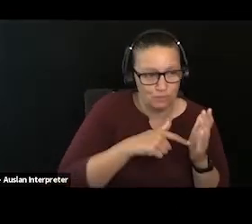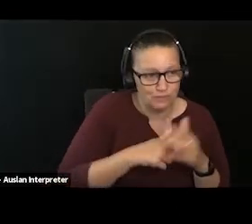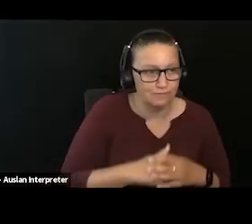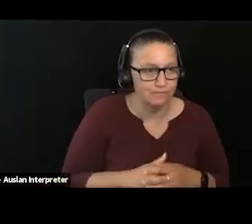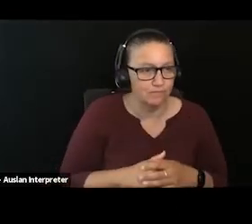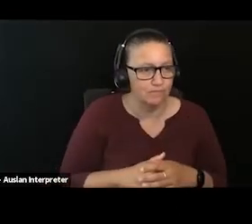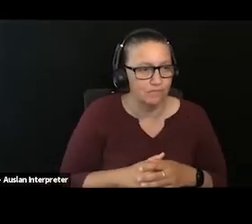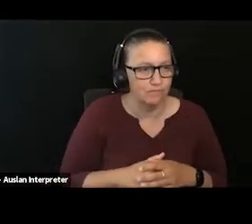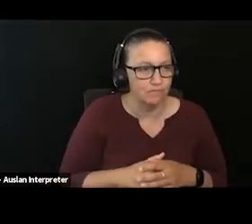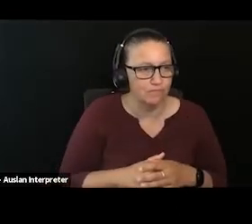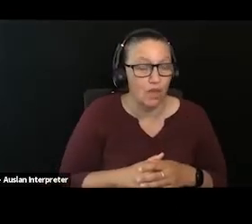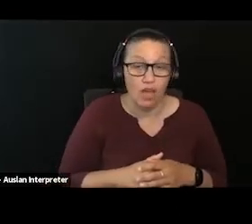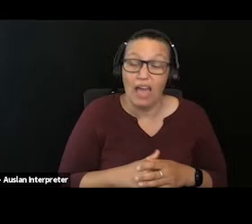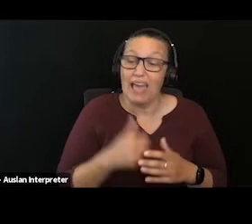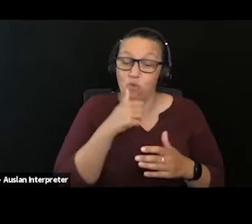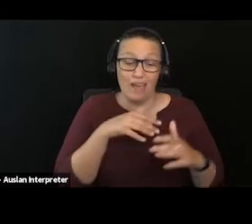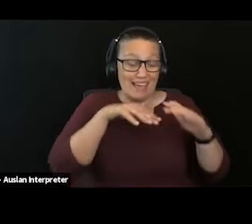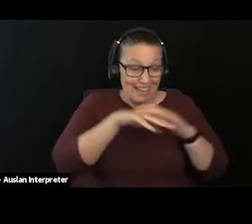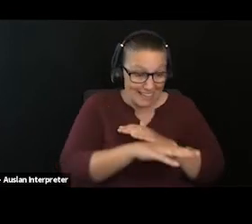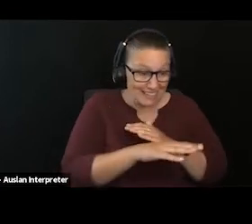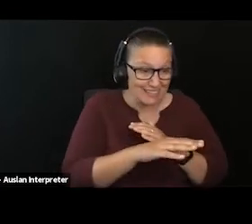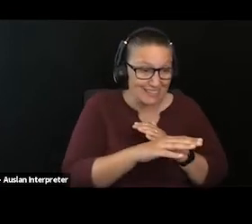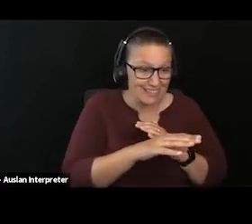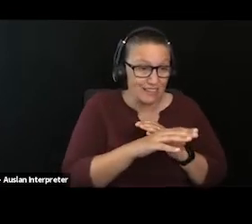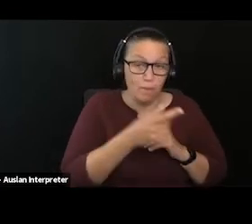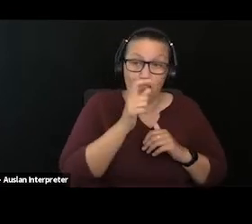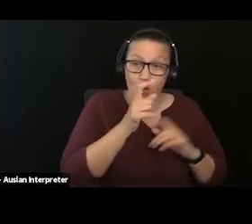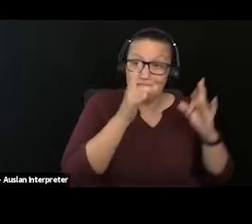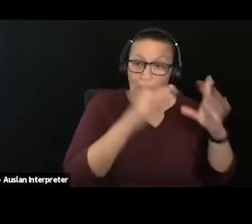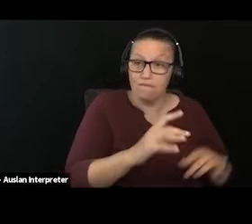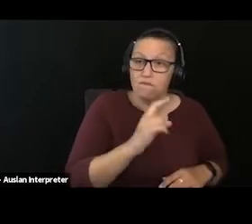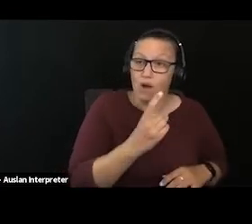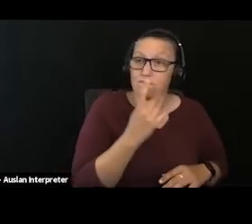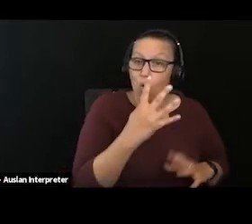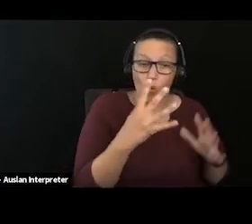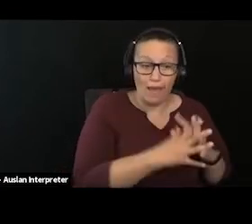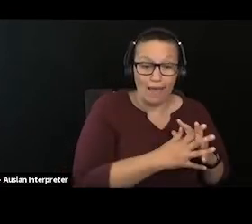first 4 weeks in and out of OAT, the first 4 weeks in largely being for methadone.